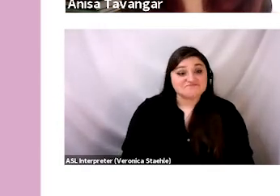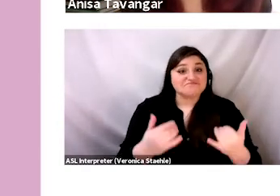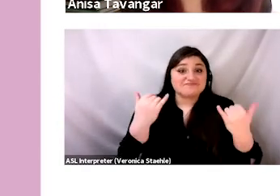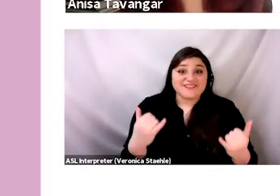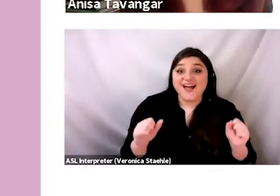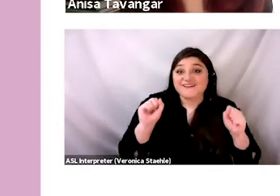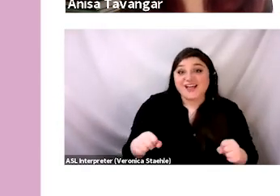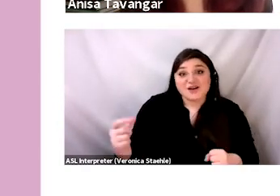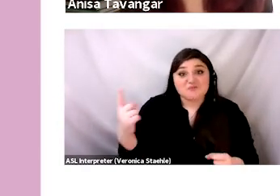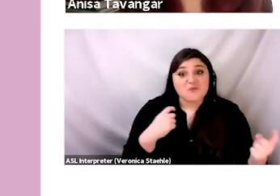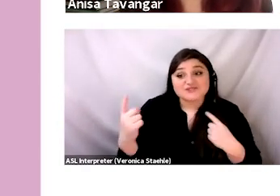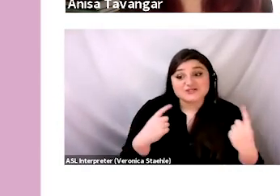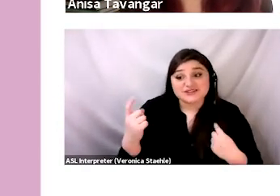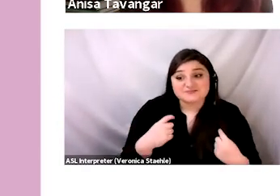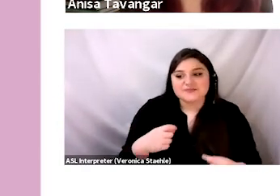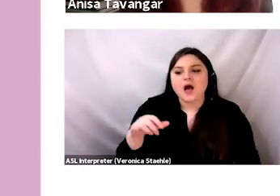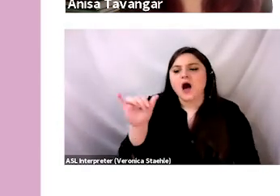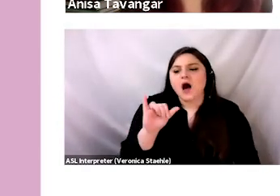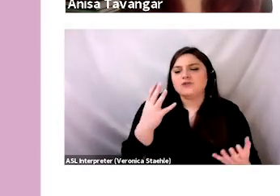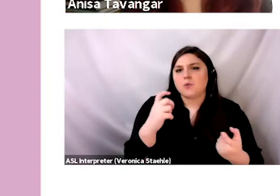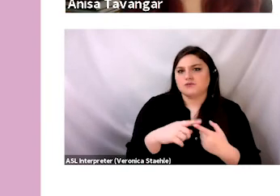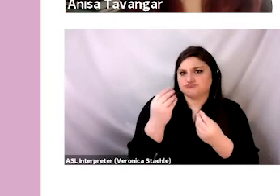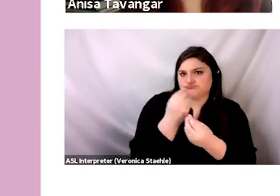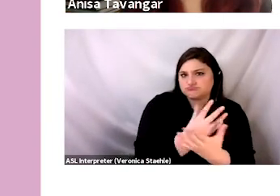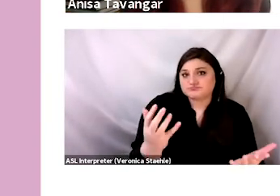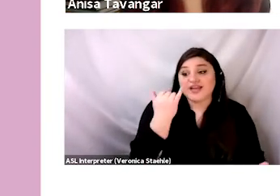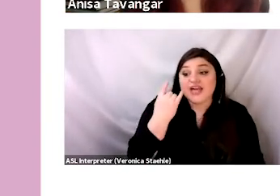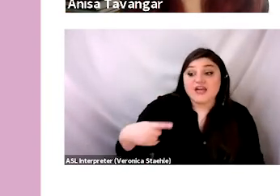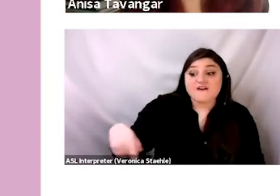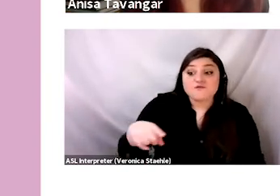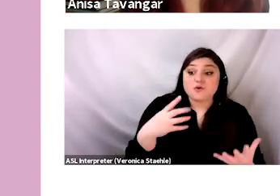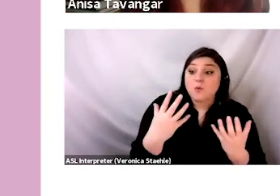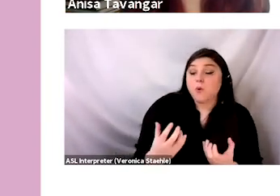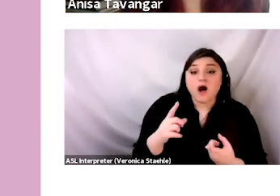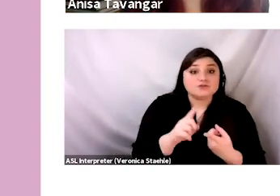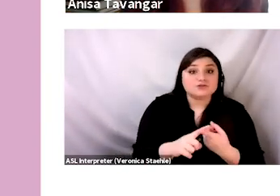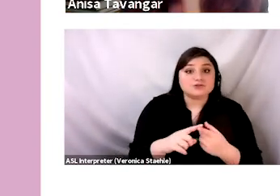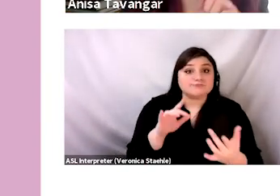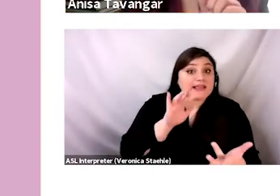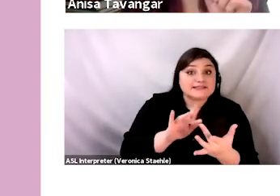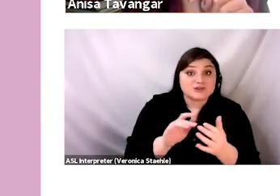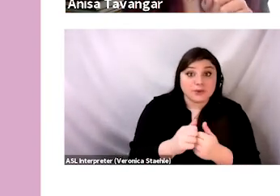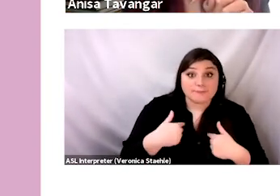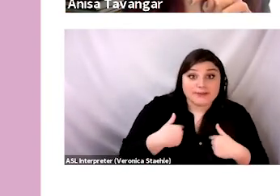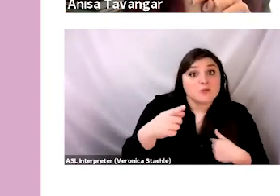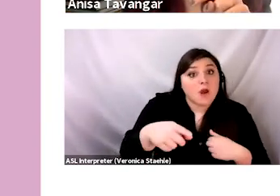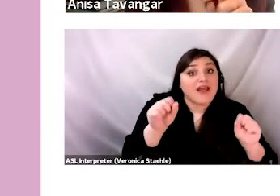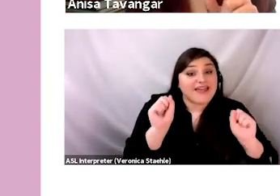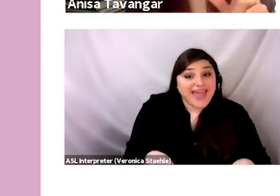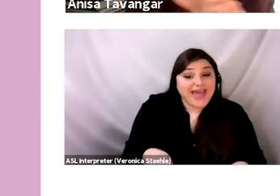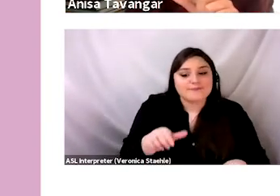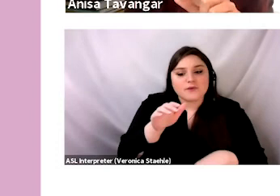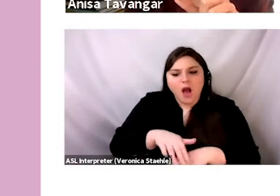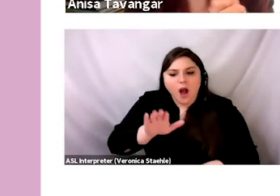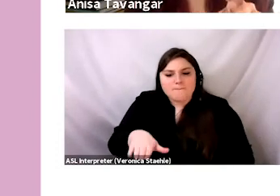And now we can go into questions. And I want to also just point out, if people are interested in getting in touch, on the bottom is